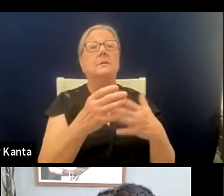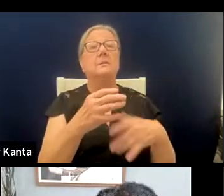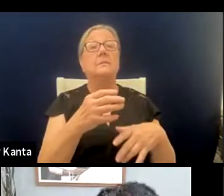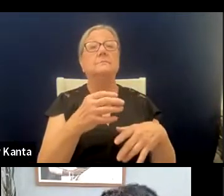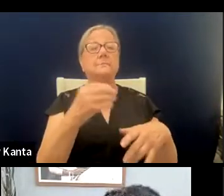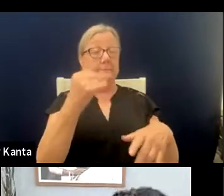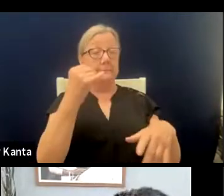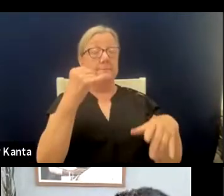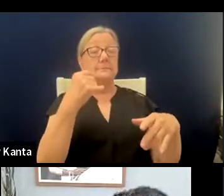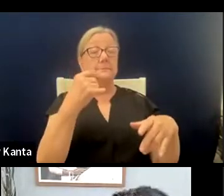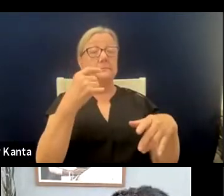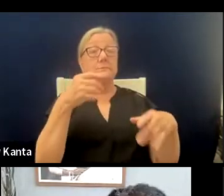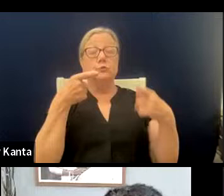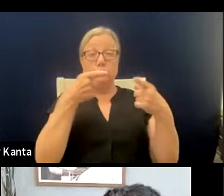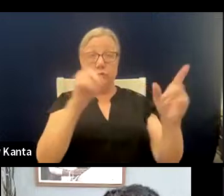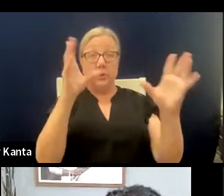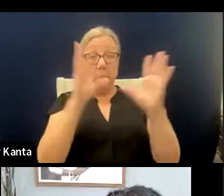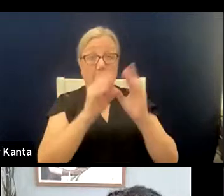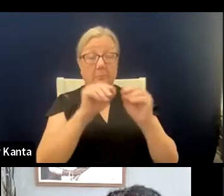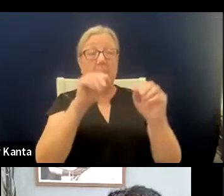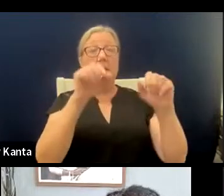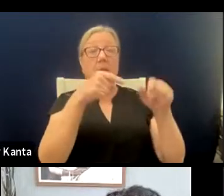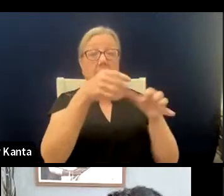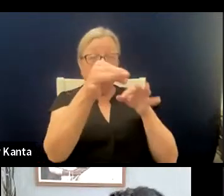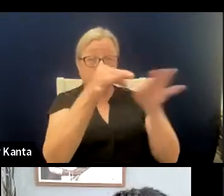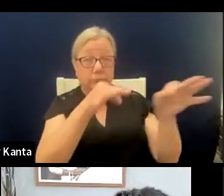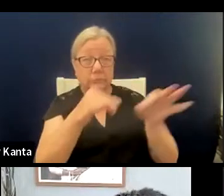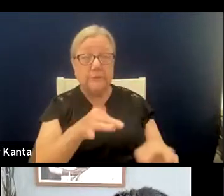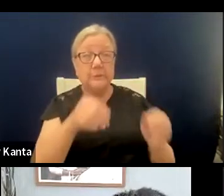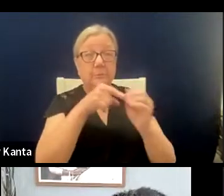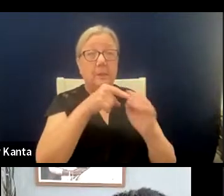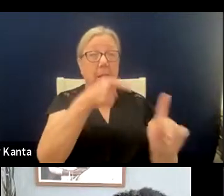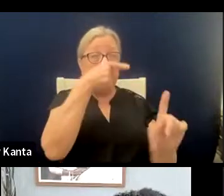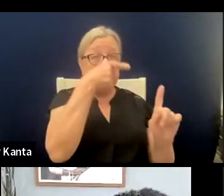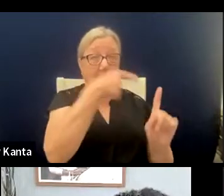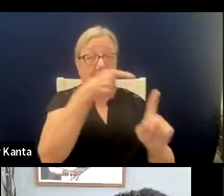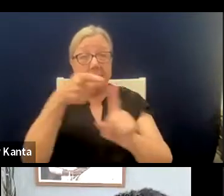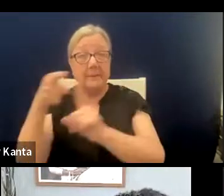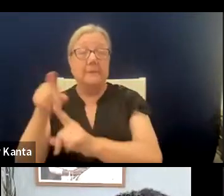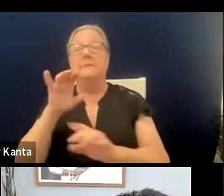think that would be, yes, affirming that.